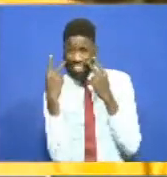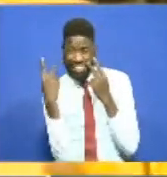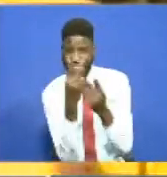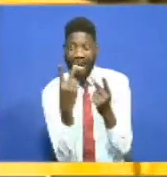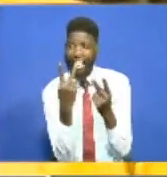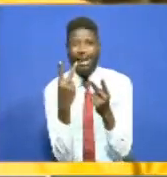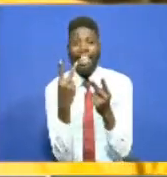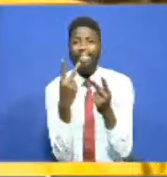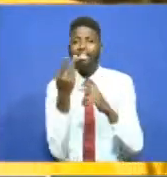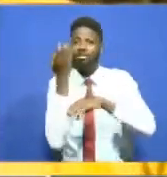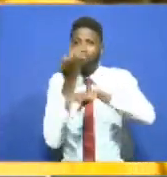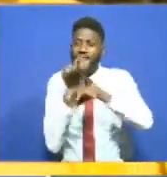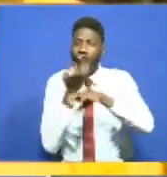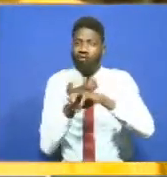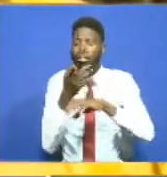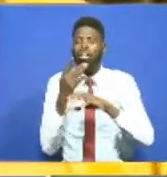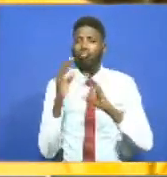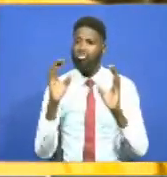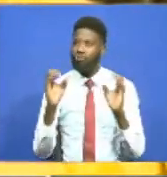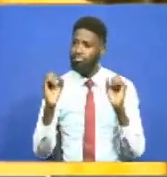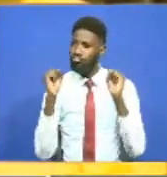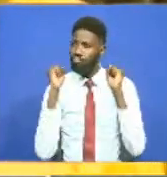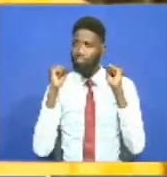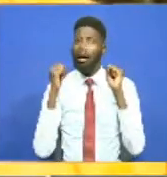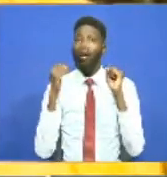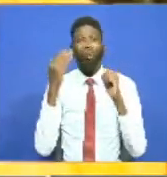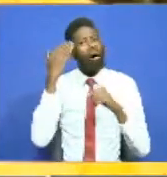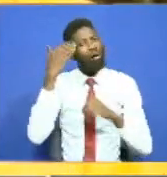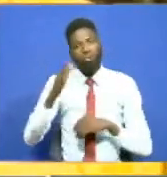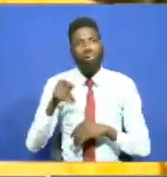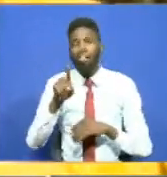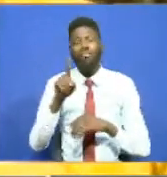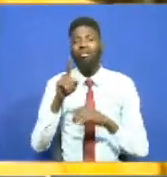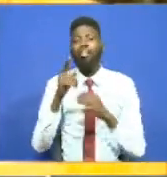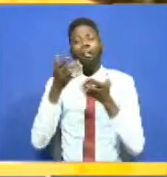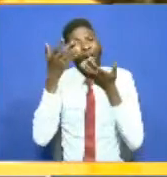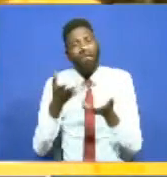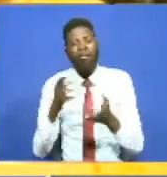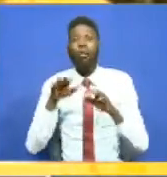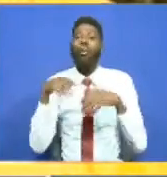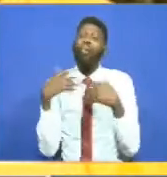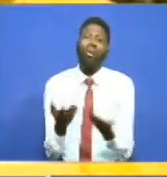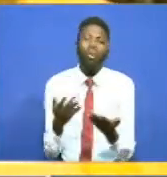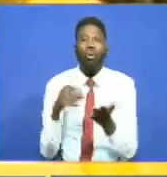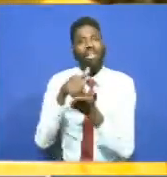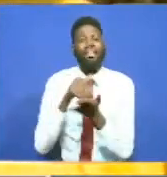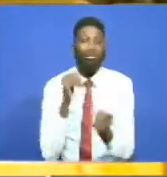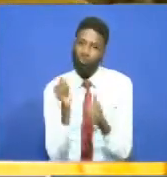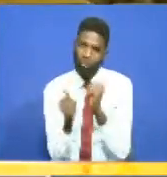sababu mianya ilikuwa kubwa watoto shule ilikuwa tangumu.